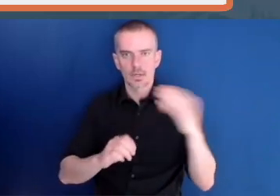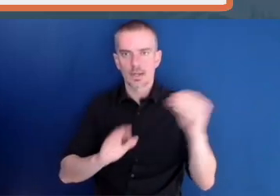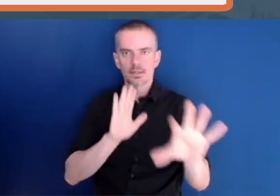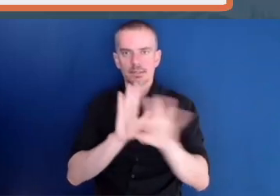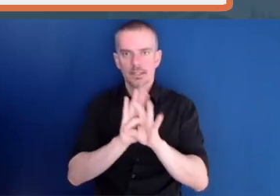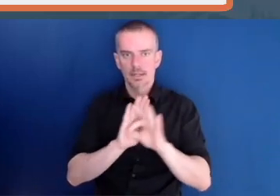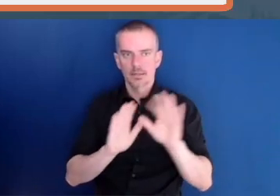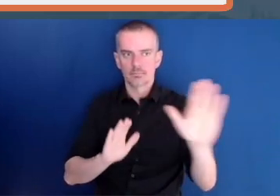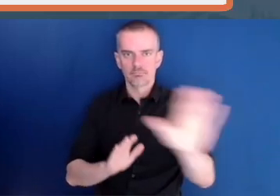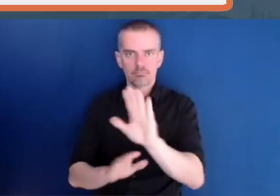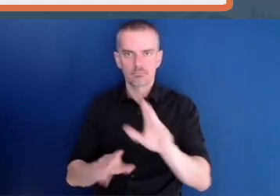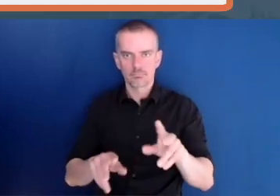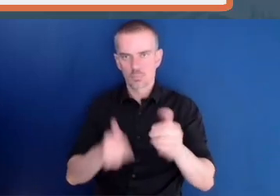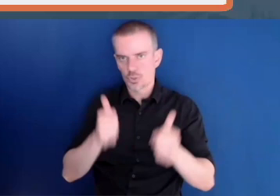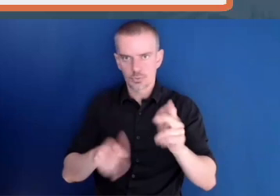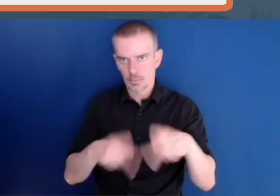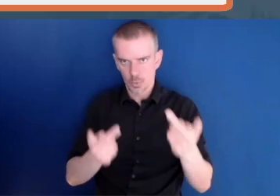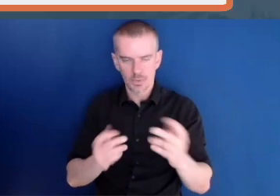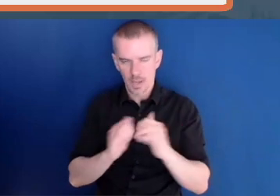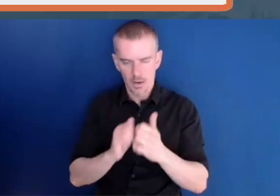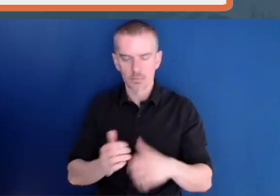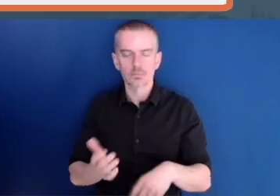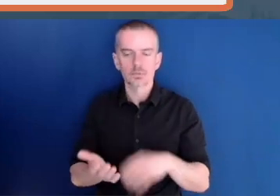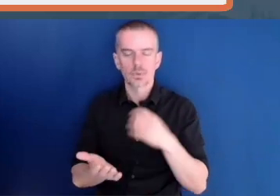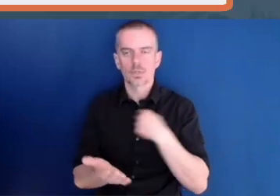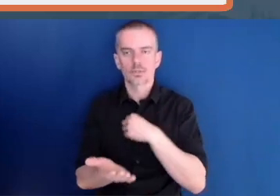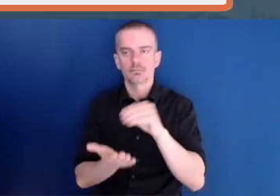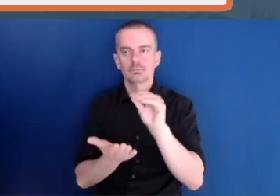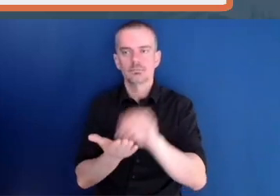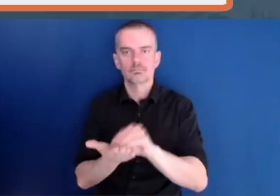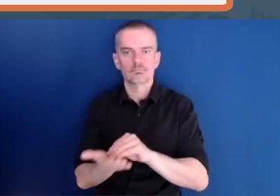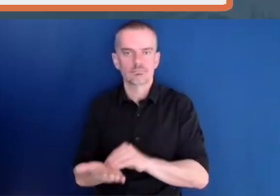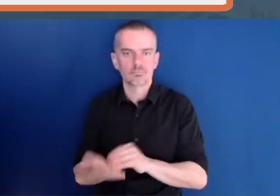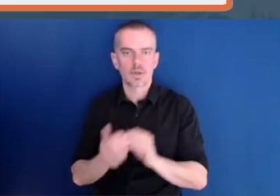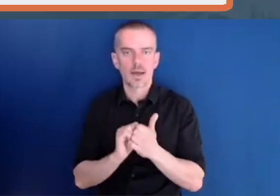proposals. So we need to document how we're